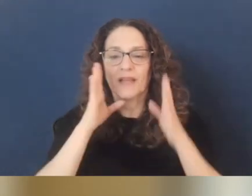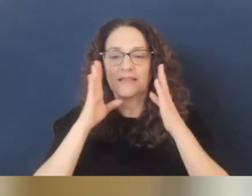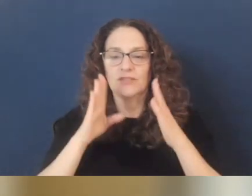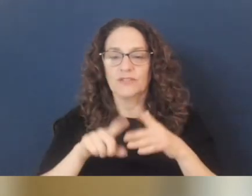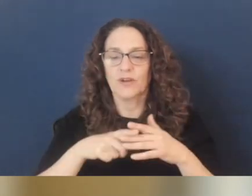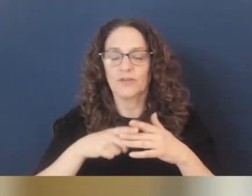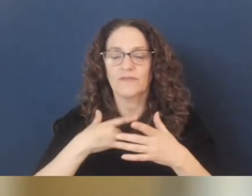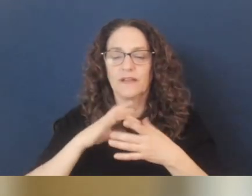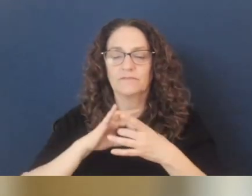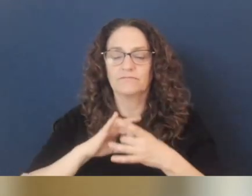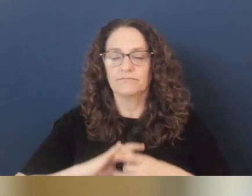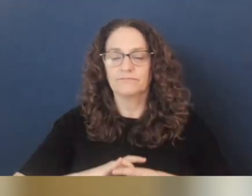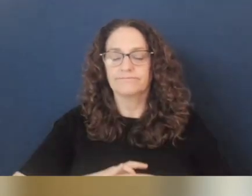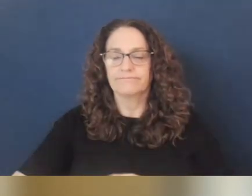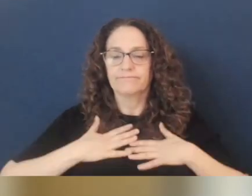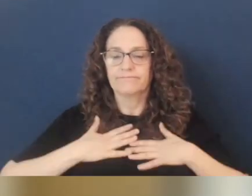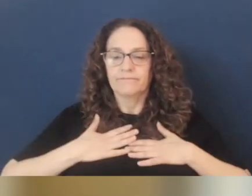Feel the body sitting and breathing.